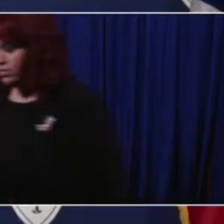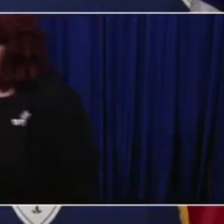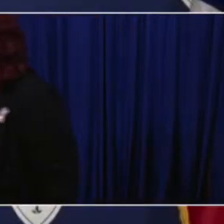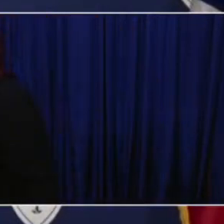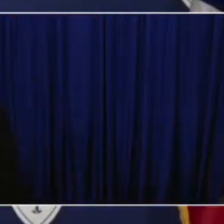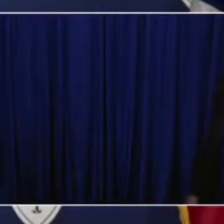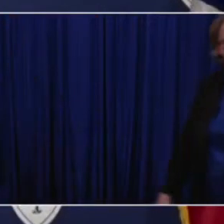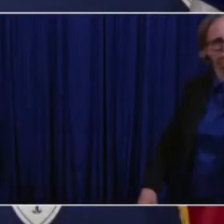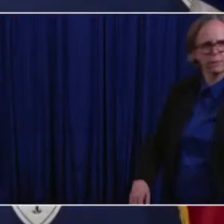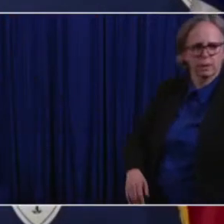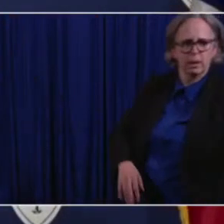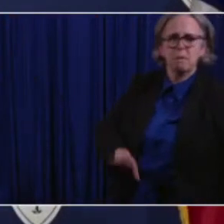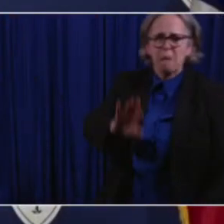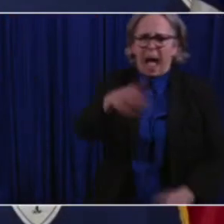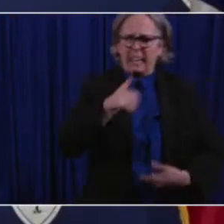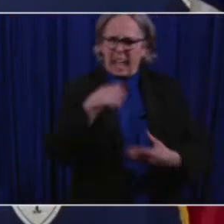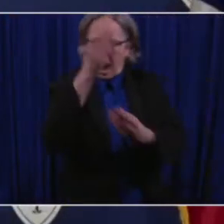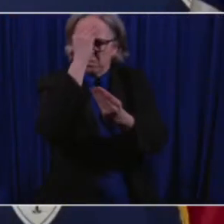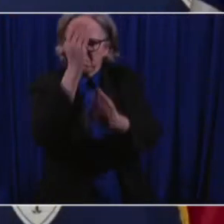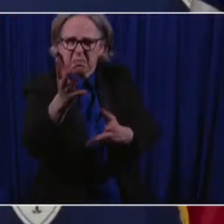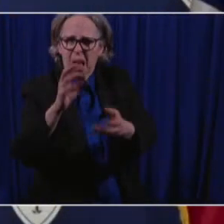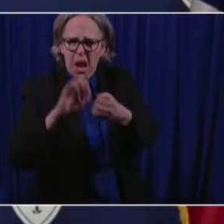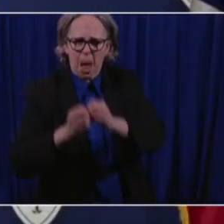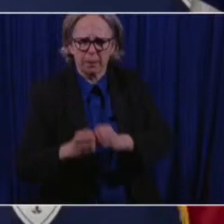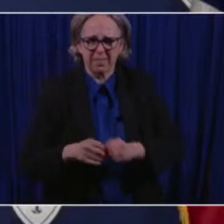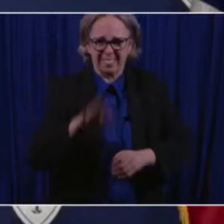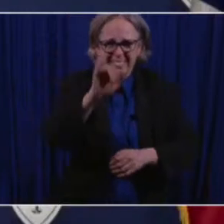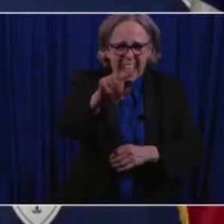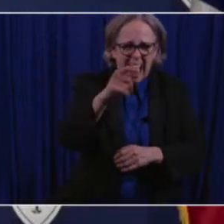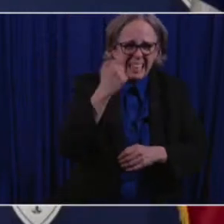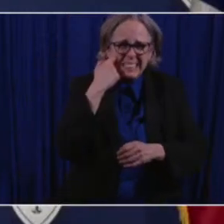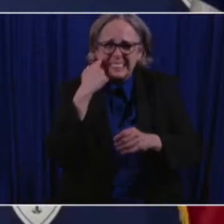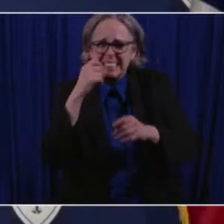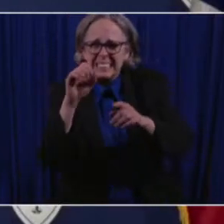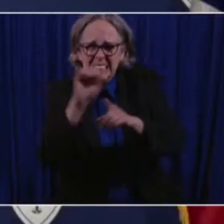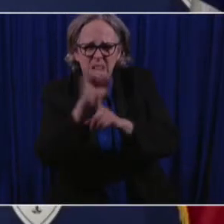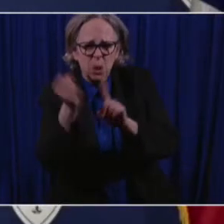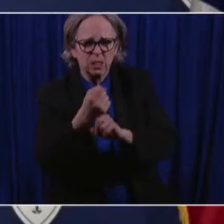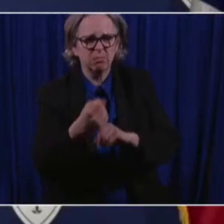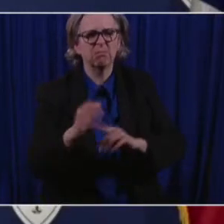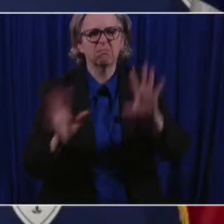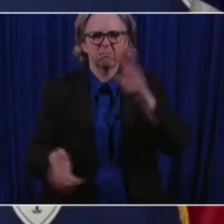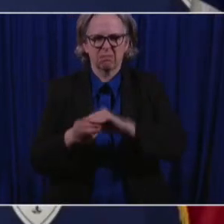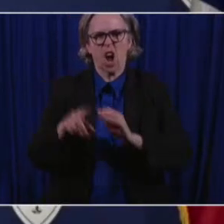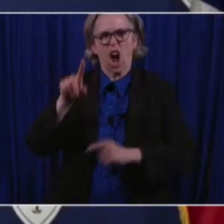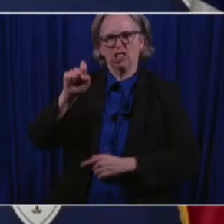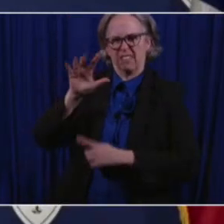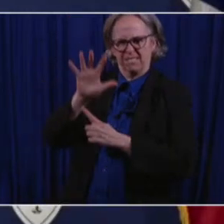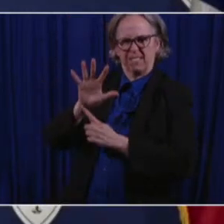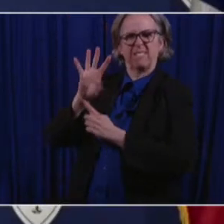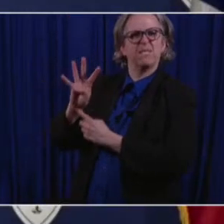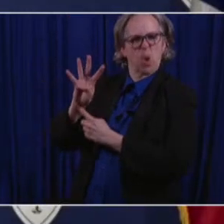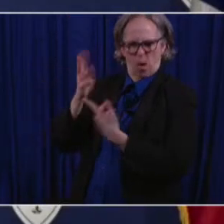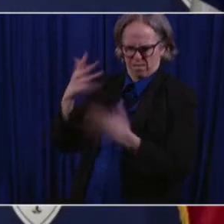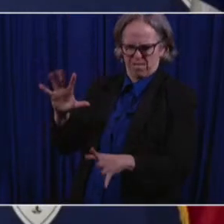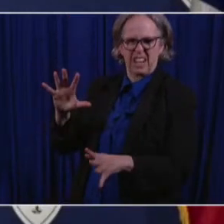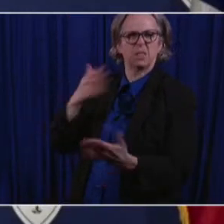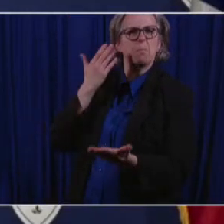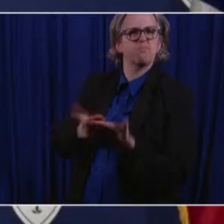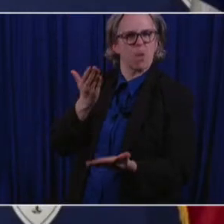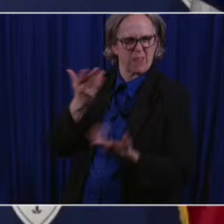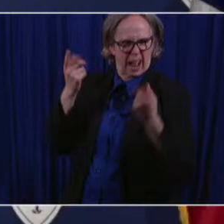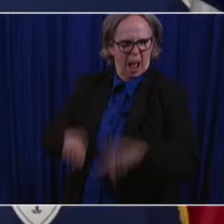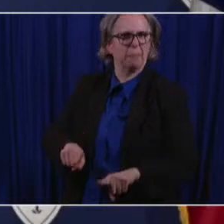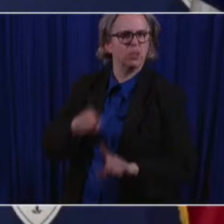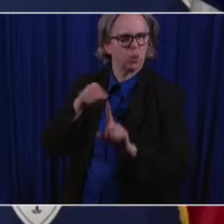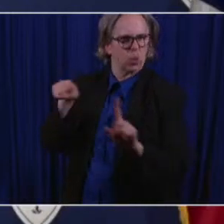There have been 154 reports of fully vaccinated individuals, those 2 weeks from their final dose of